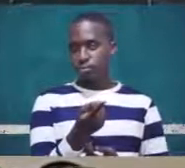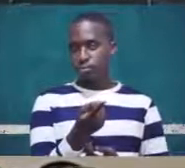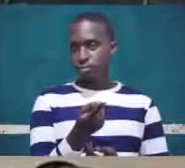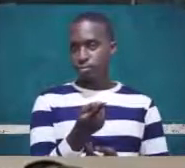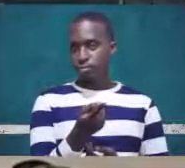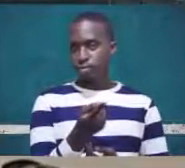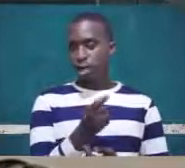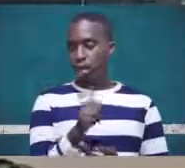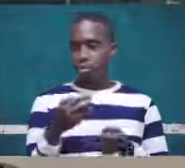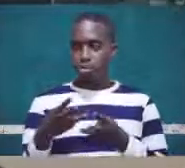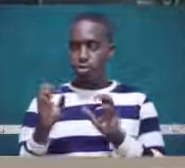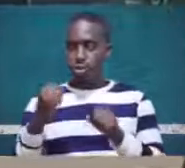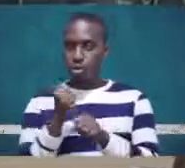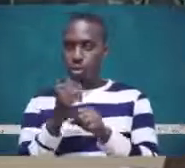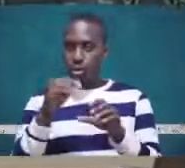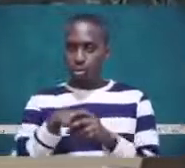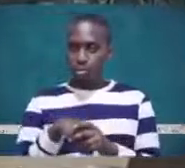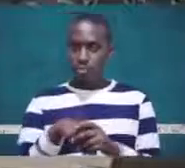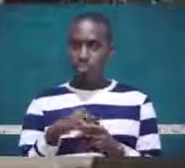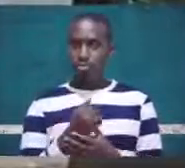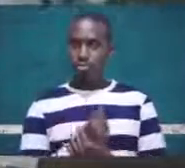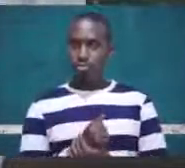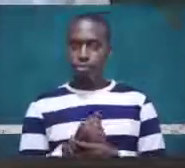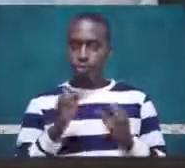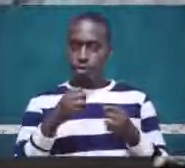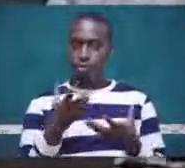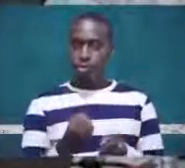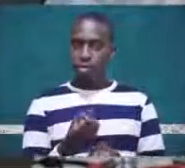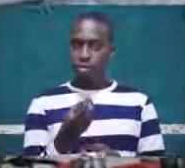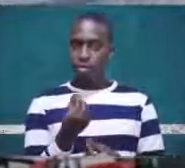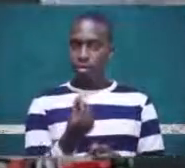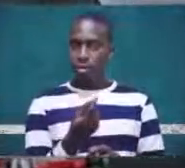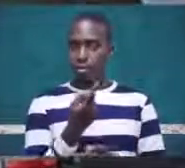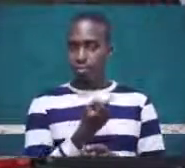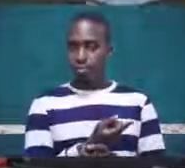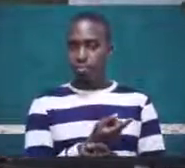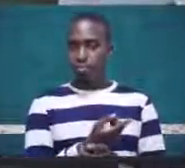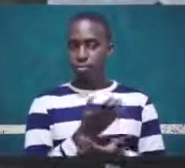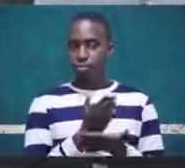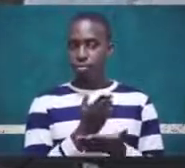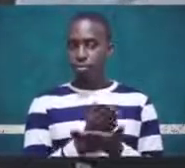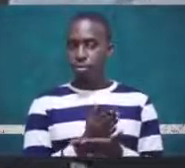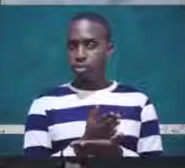There is another way you can work on this. You can take this money, which is,